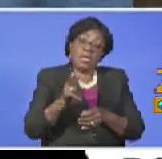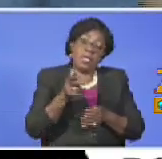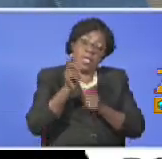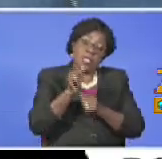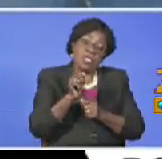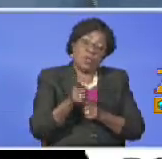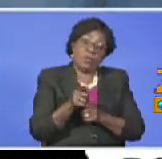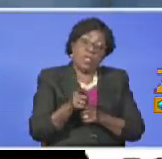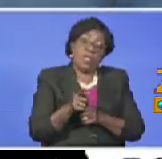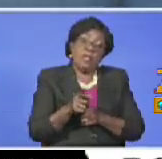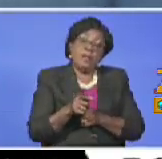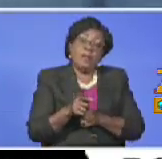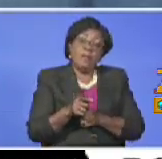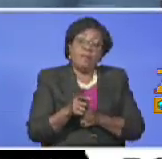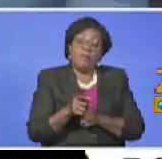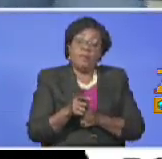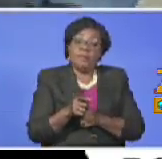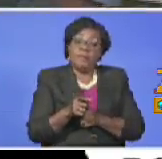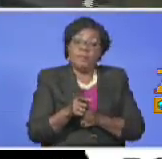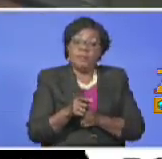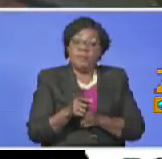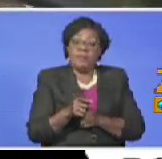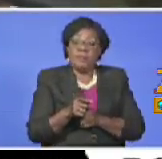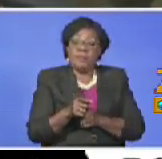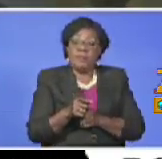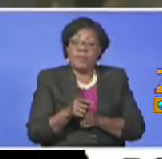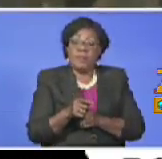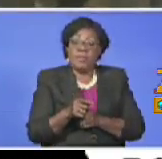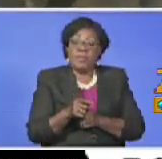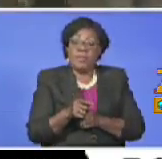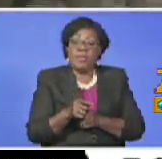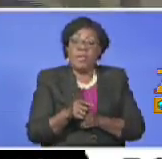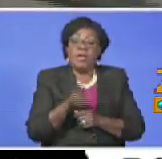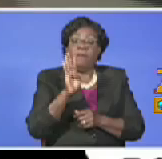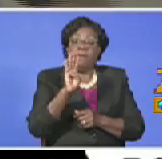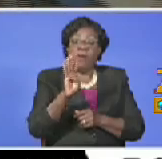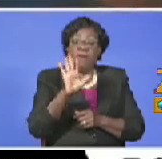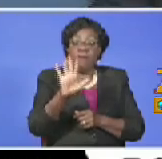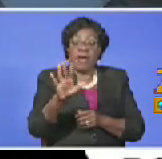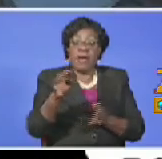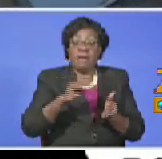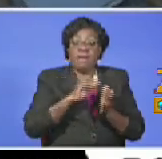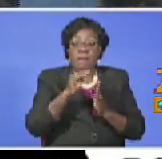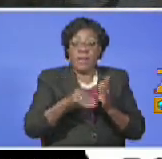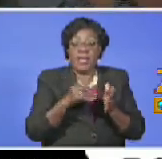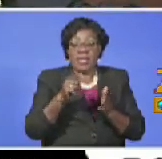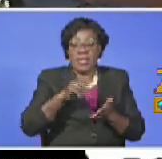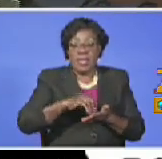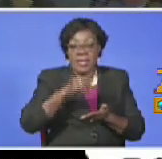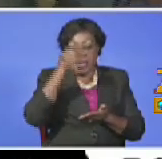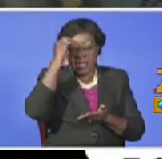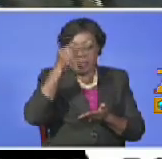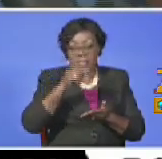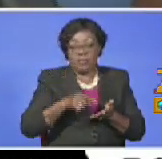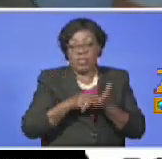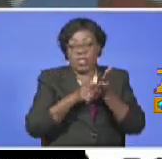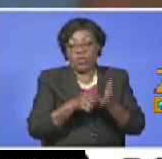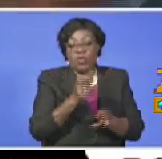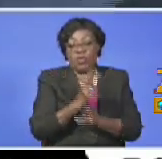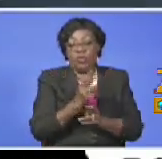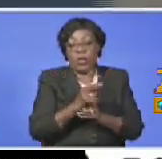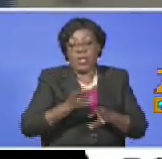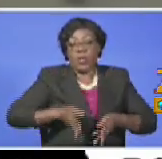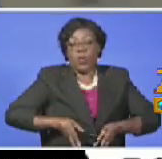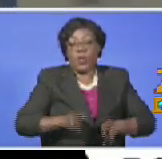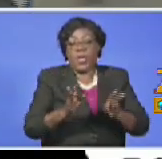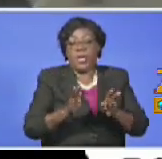This is the first lesson taught in Delancey's instructional course, a 45-minute lesson that shows the proper techniques of loading and unloading a